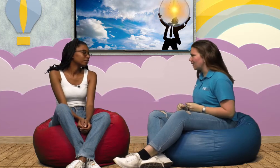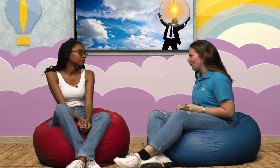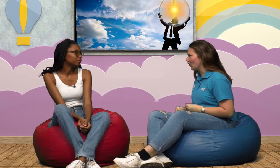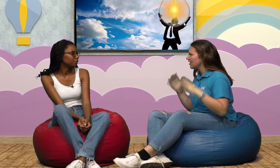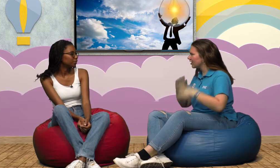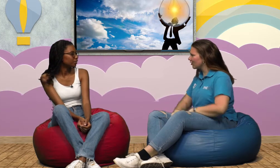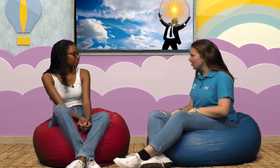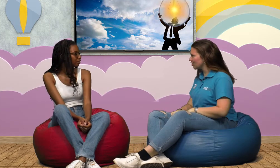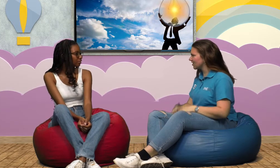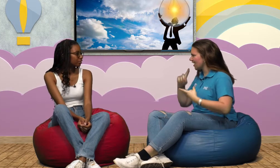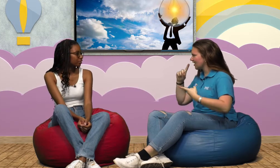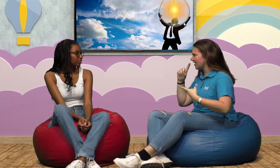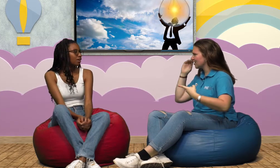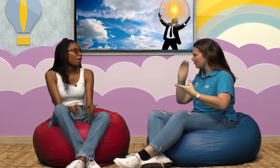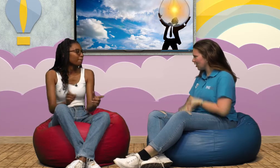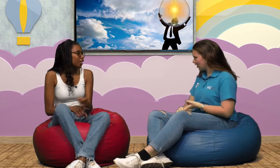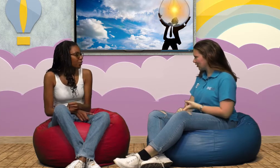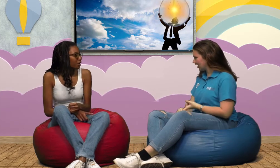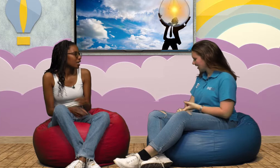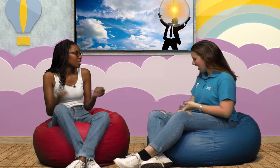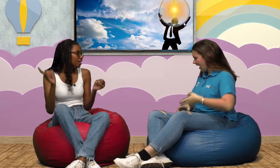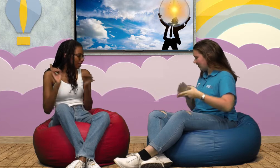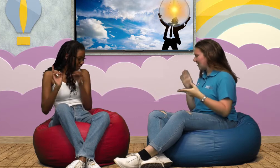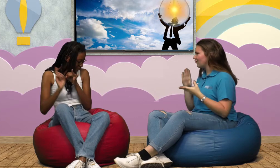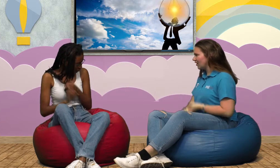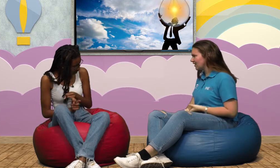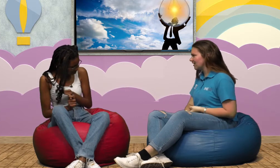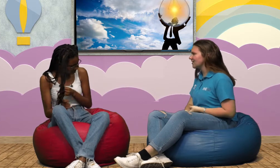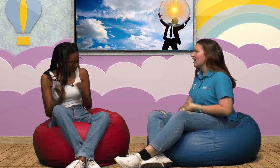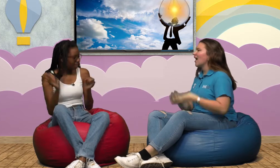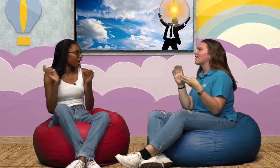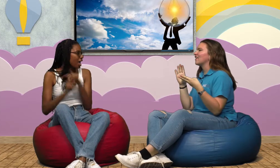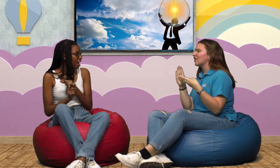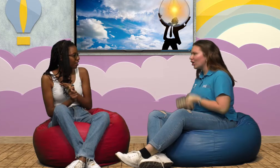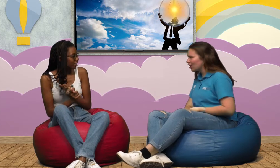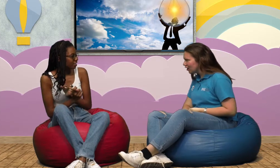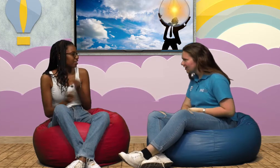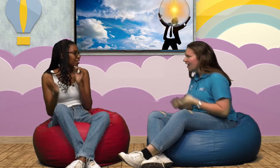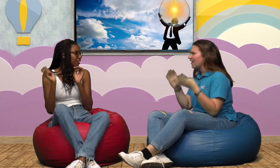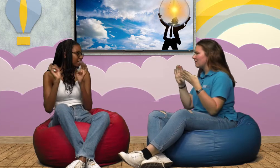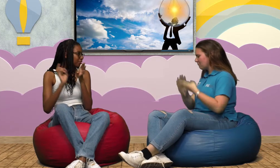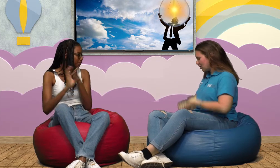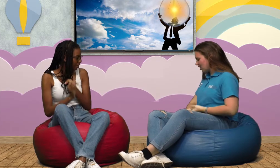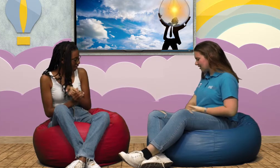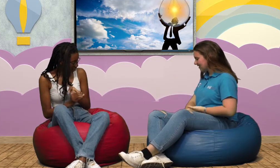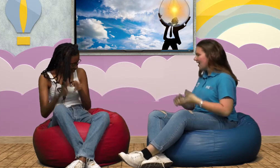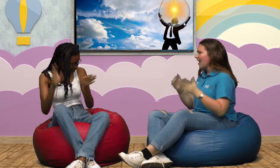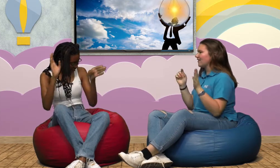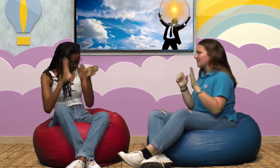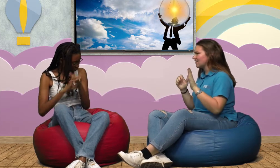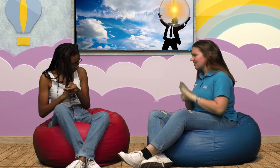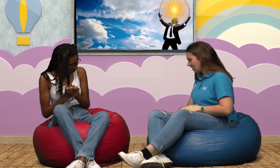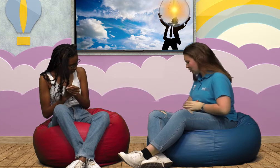name them all. The closest to the sun is Mercury, and then Venus, and then Earth, and then Mars,